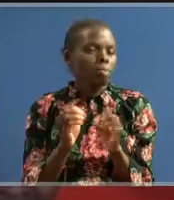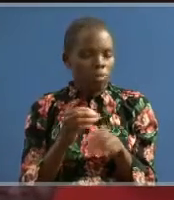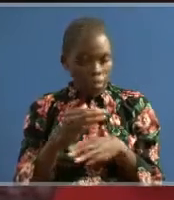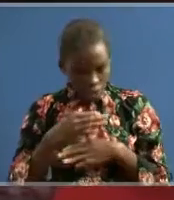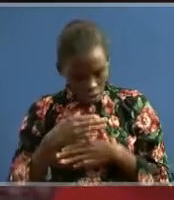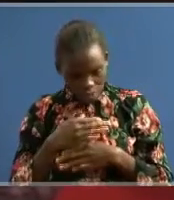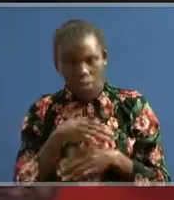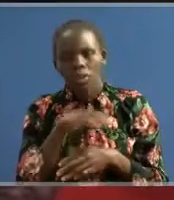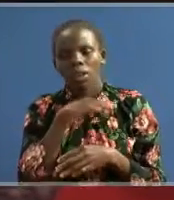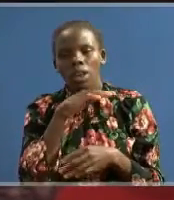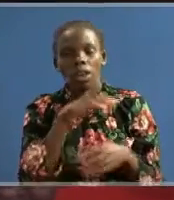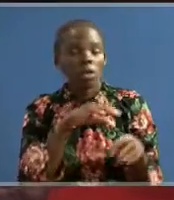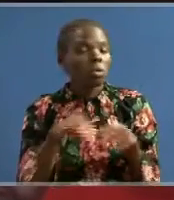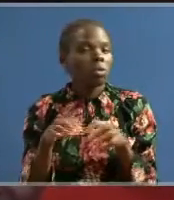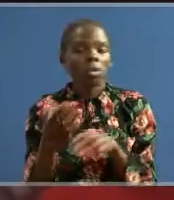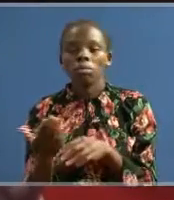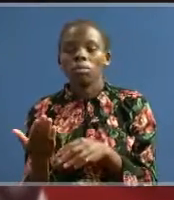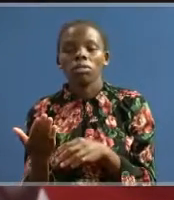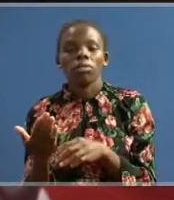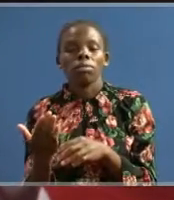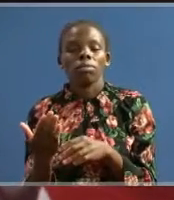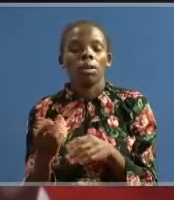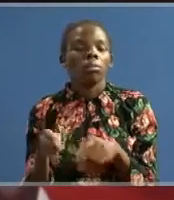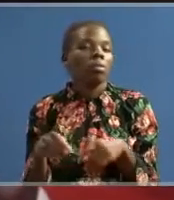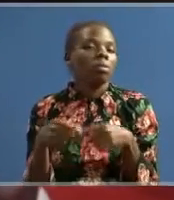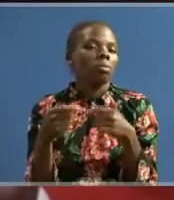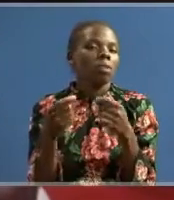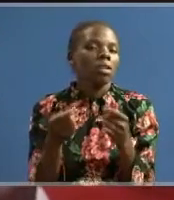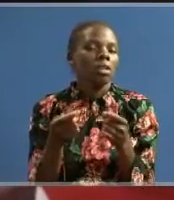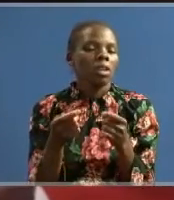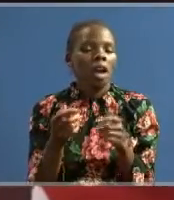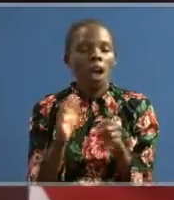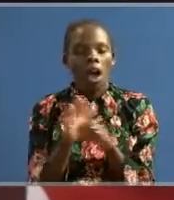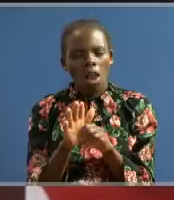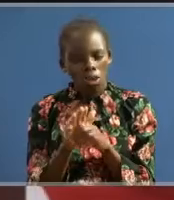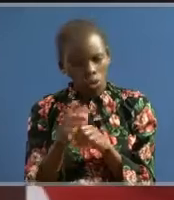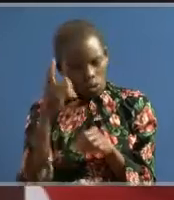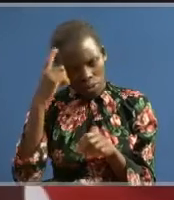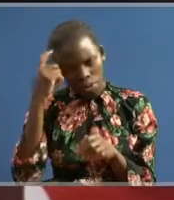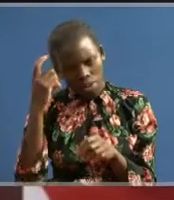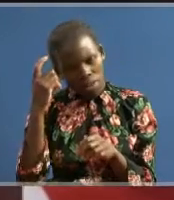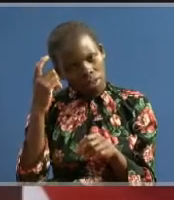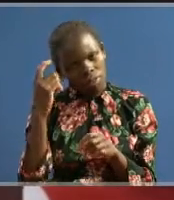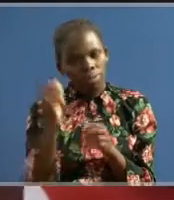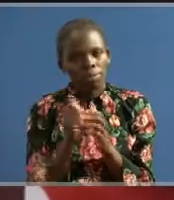Mheshimiwa Raila akifanya kitu huanga amekipatia fikra kubwa sana.